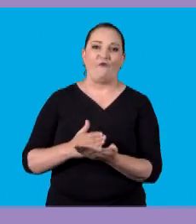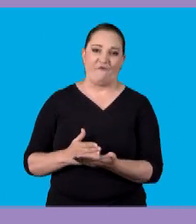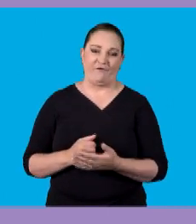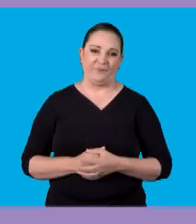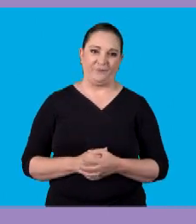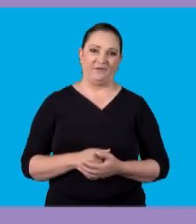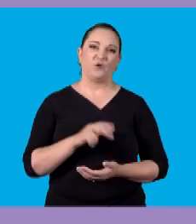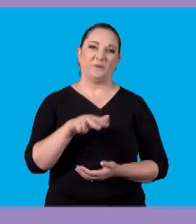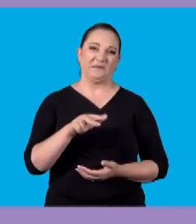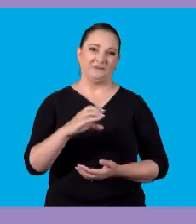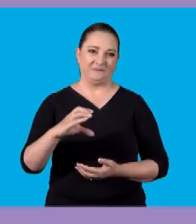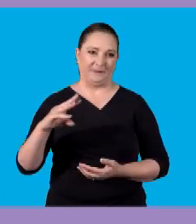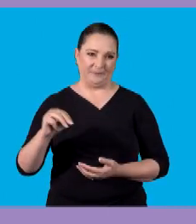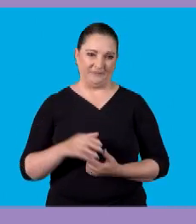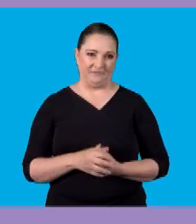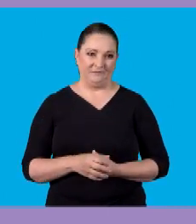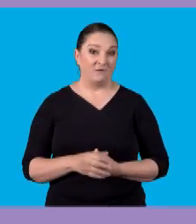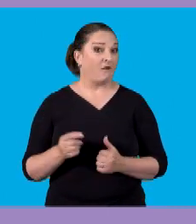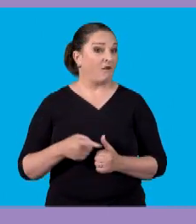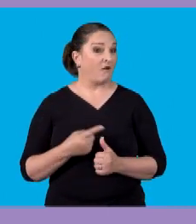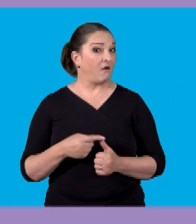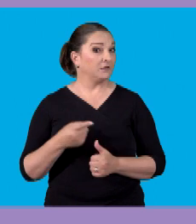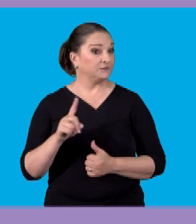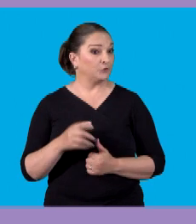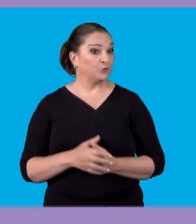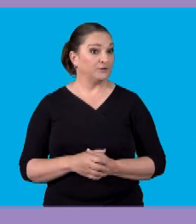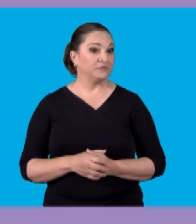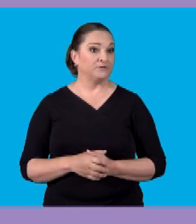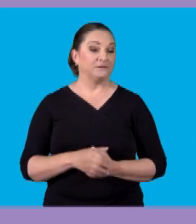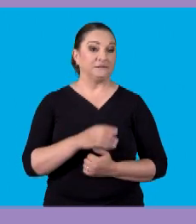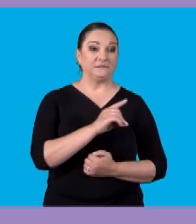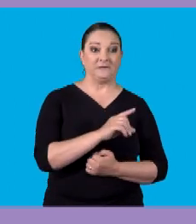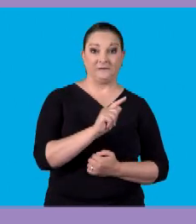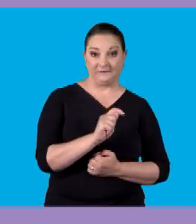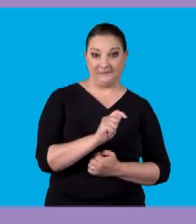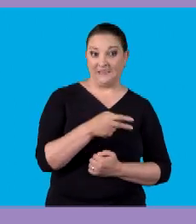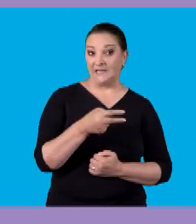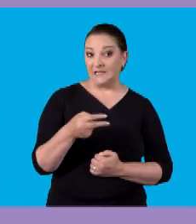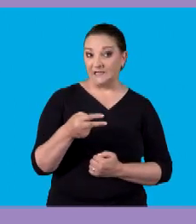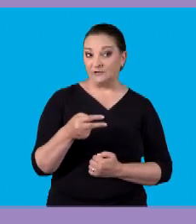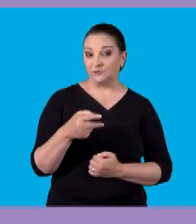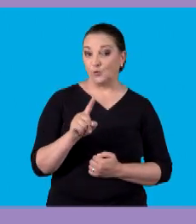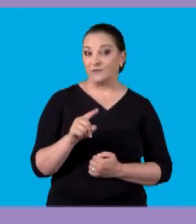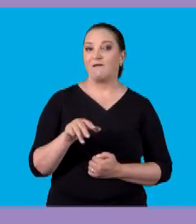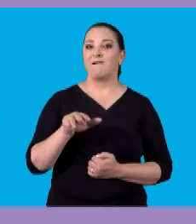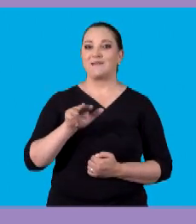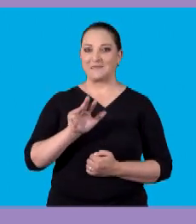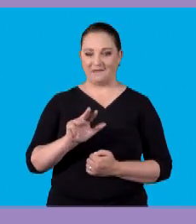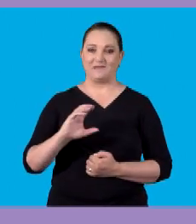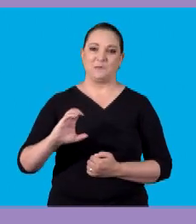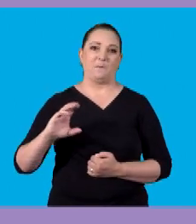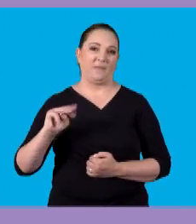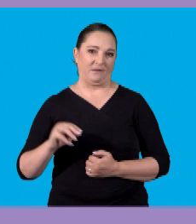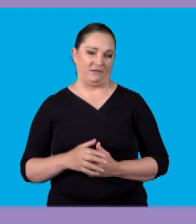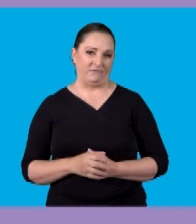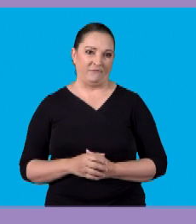18 centimeters, which will give us a final answer of saying that DT is equals to